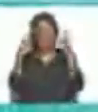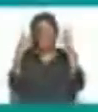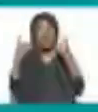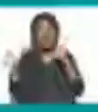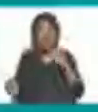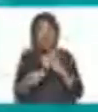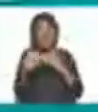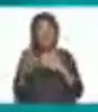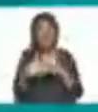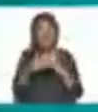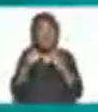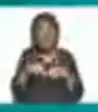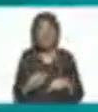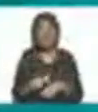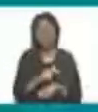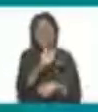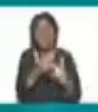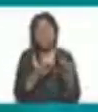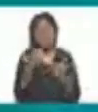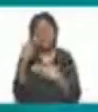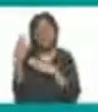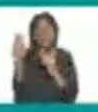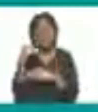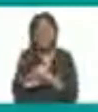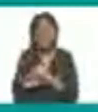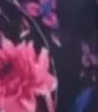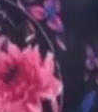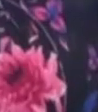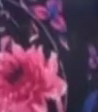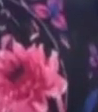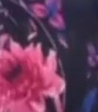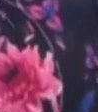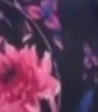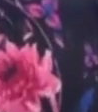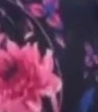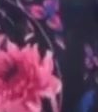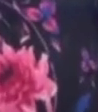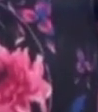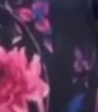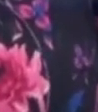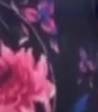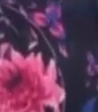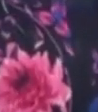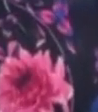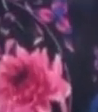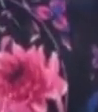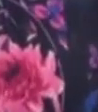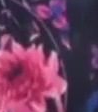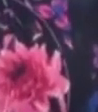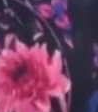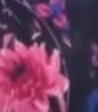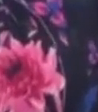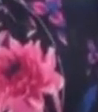reinstate this seaplane service. For the Bahamas Tonight, I'm Altavis Munnings. Hello, everyone. I'm Fern Carey. Thank you for